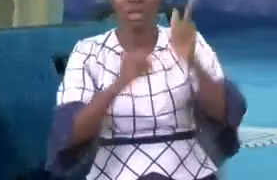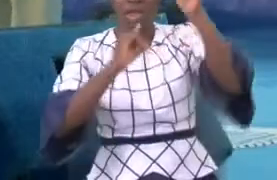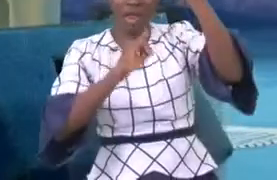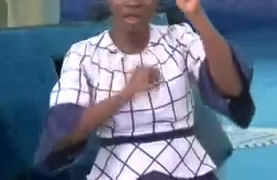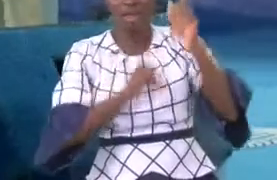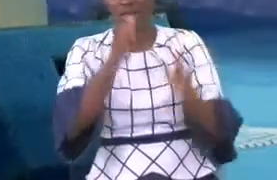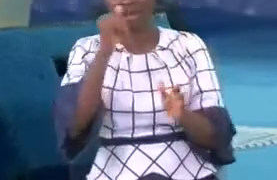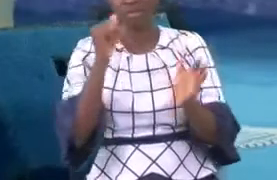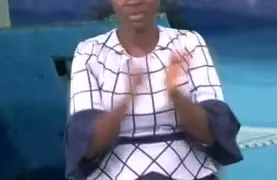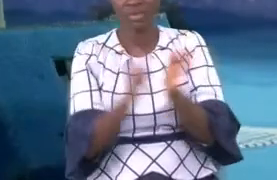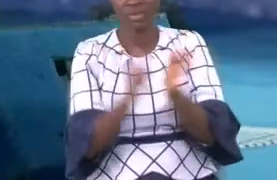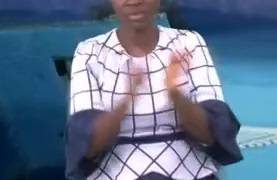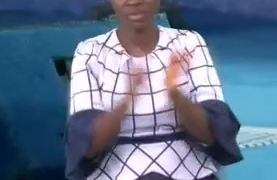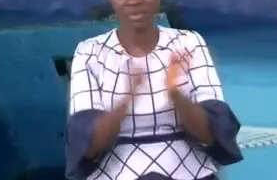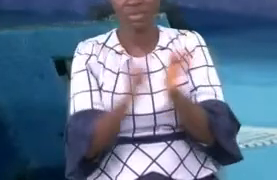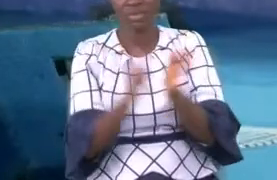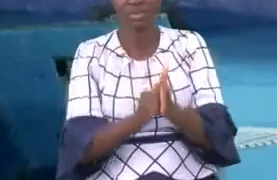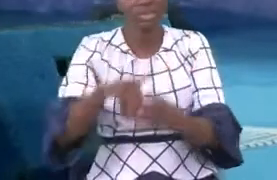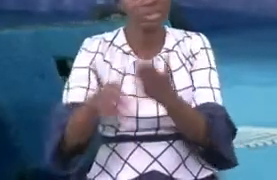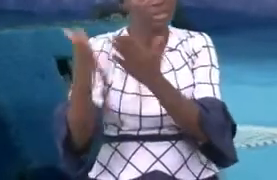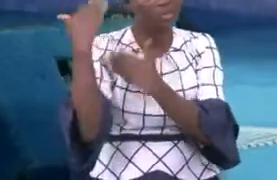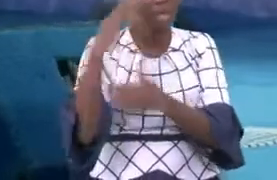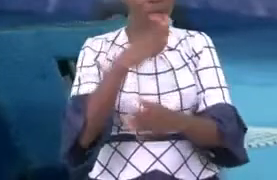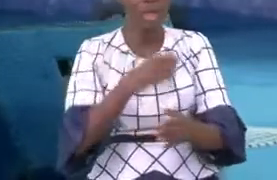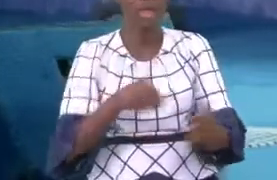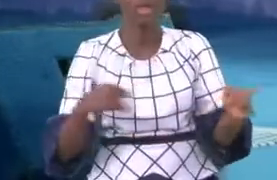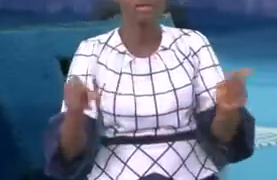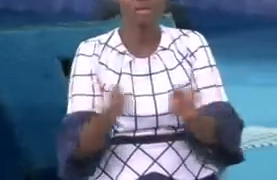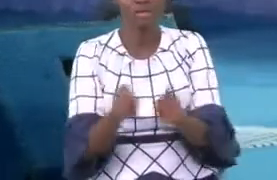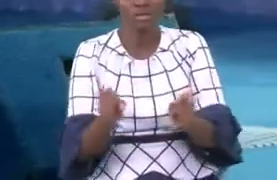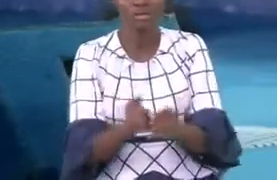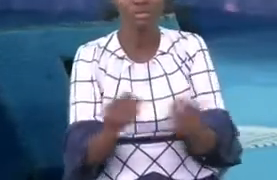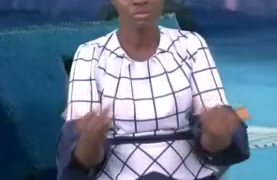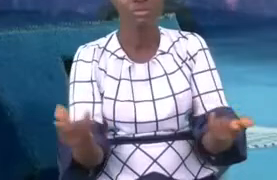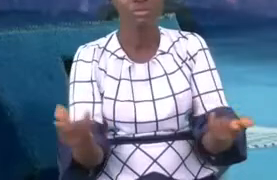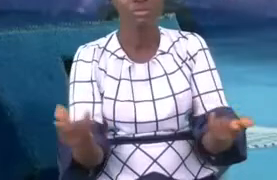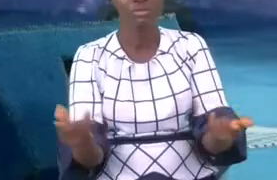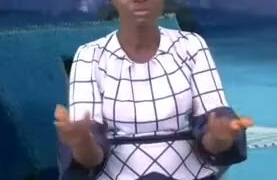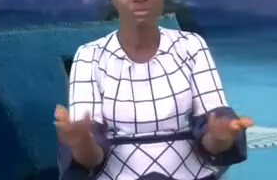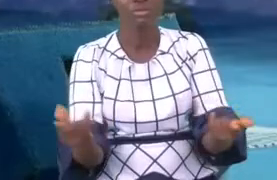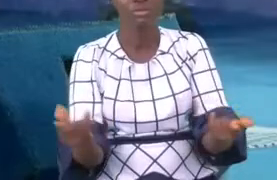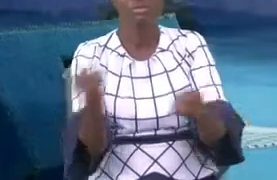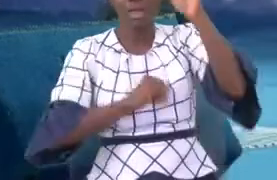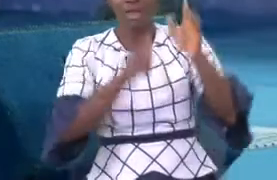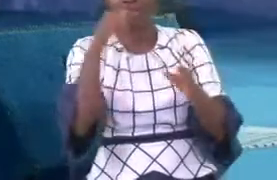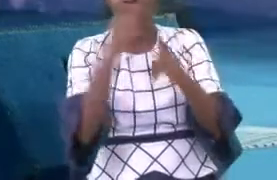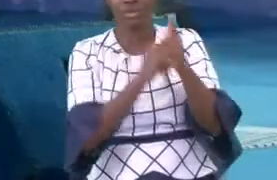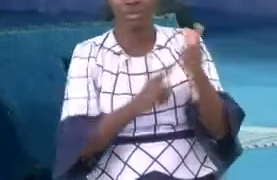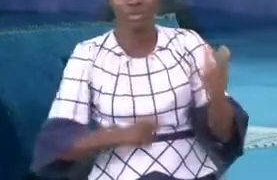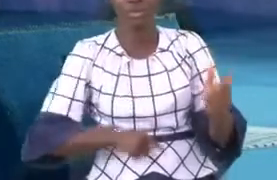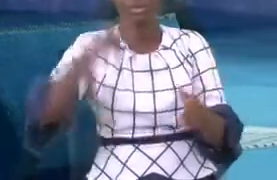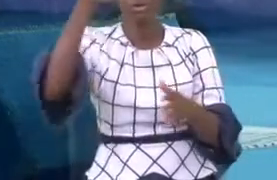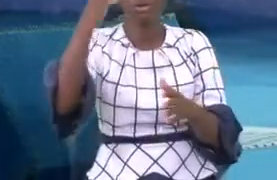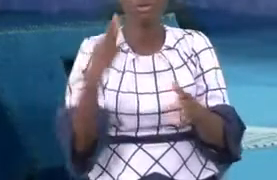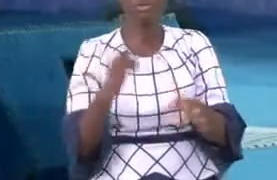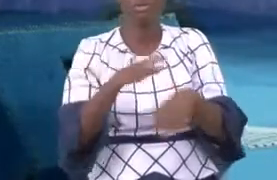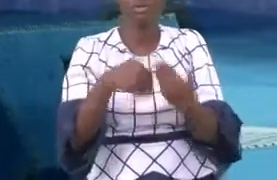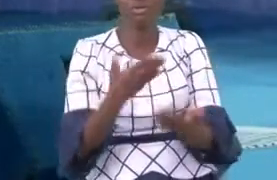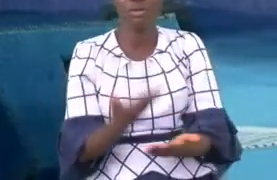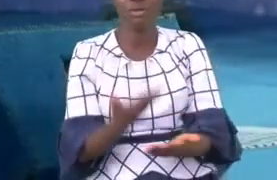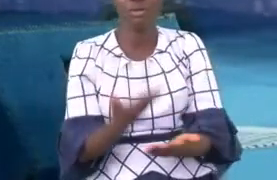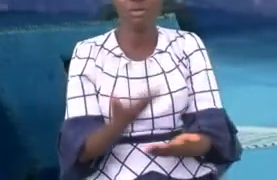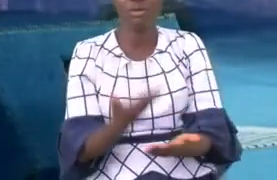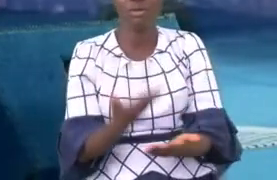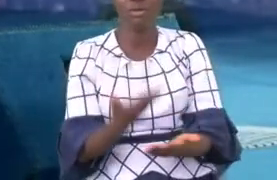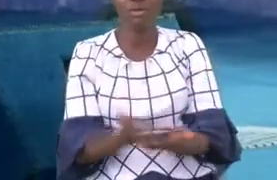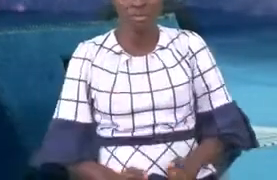I am the Lord, the God of all flesh. Is there anything too hard for